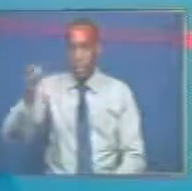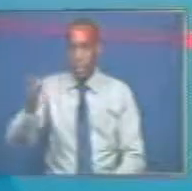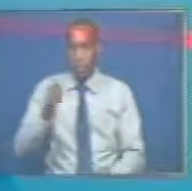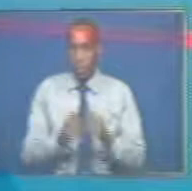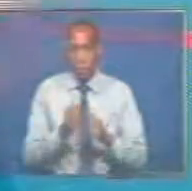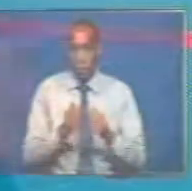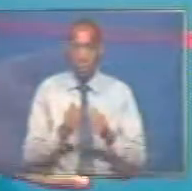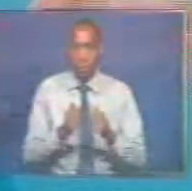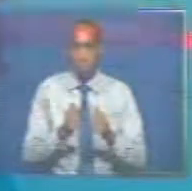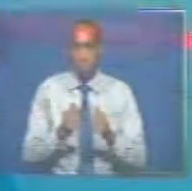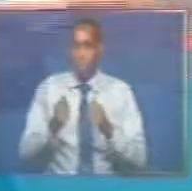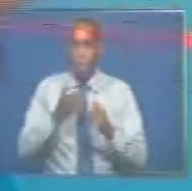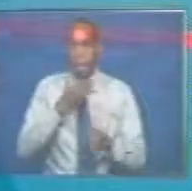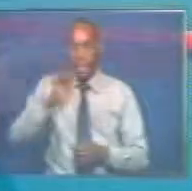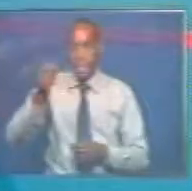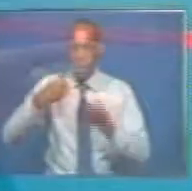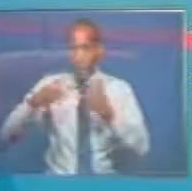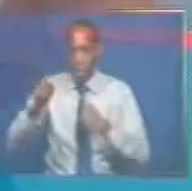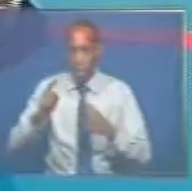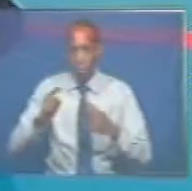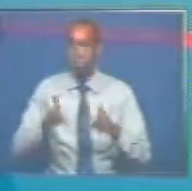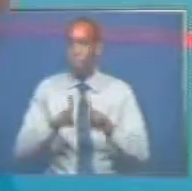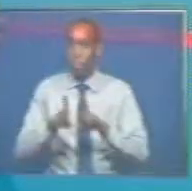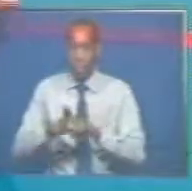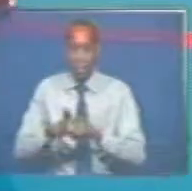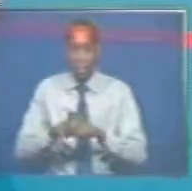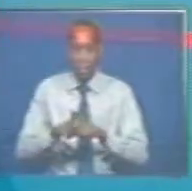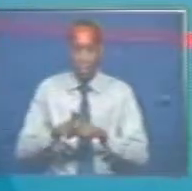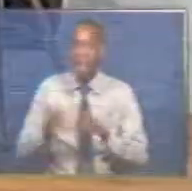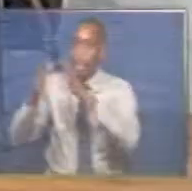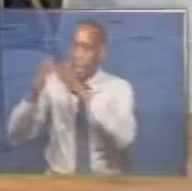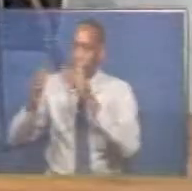obviously, let's say, Manchester City would win, but besides that, Arsenal would win.